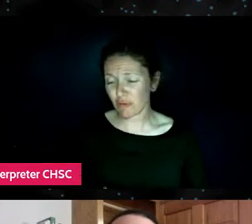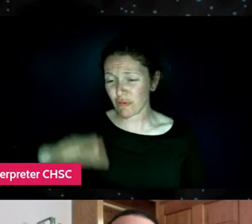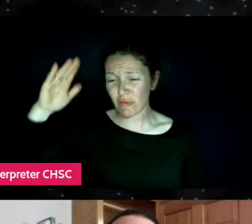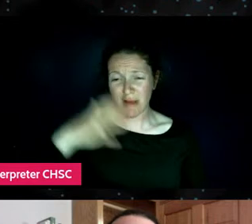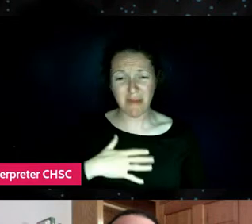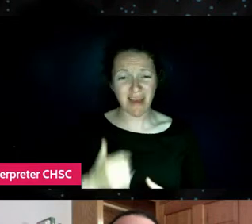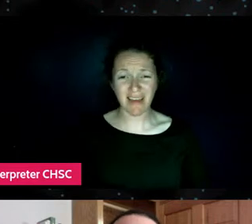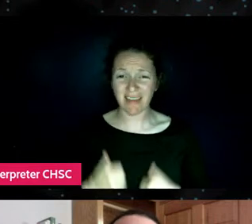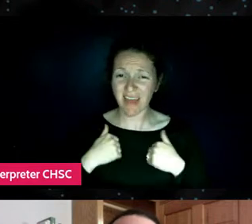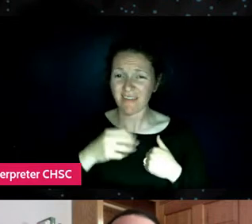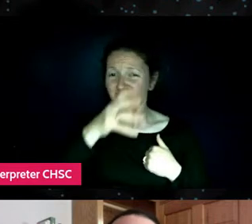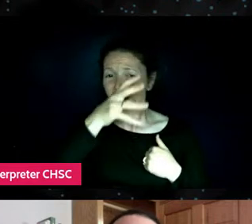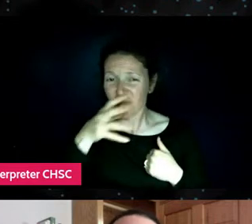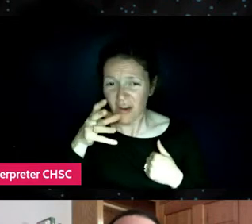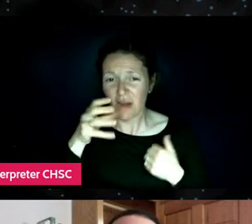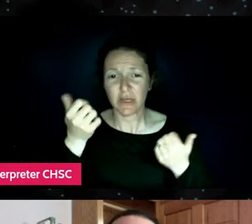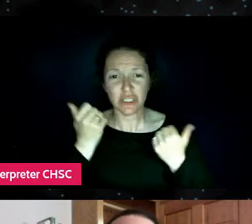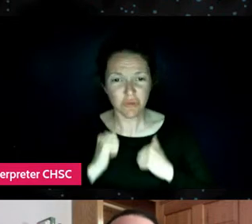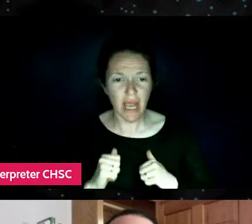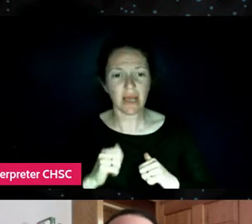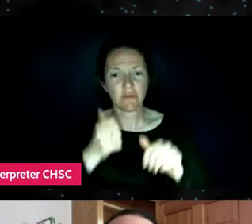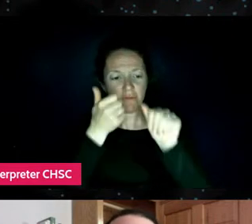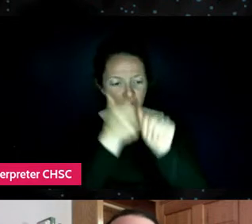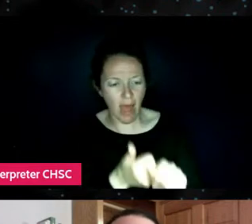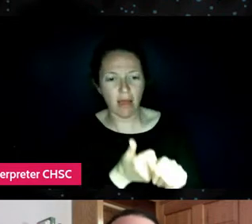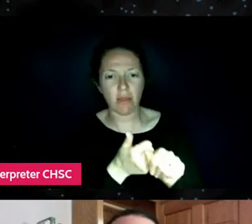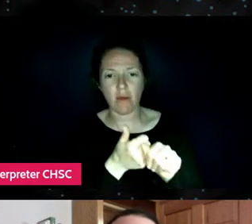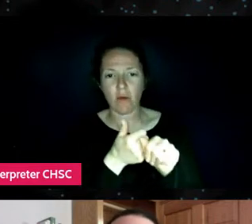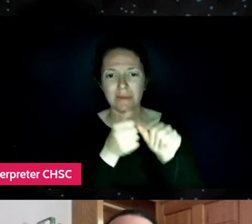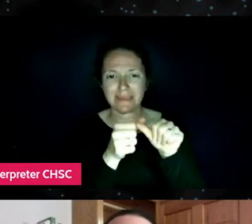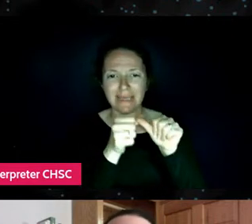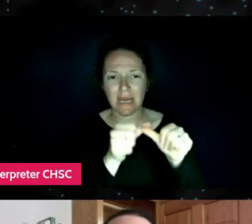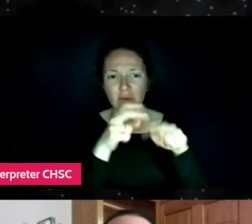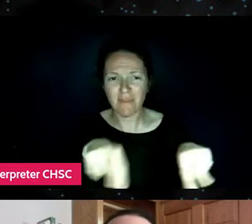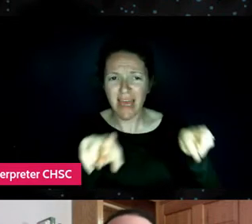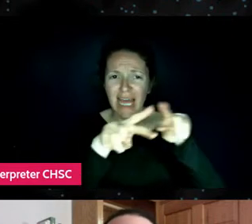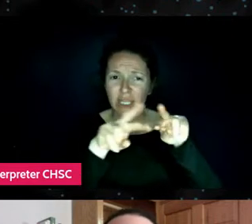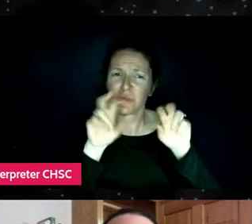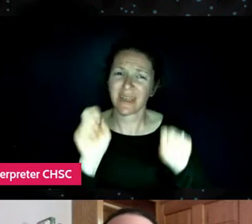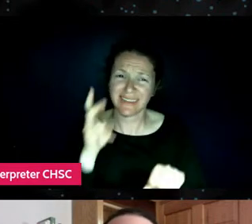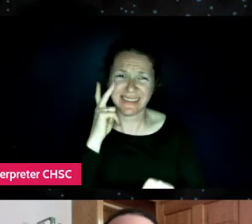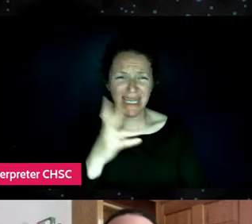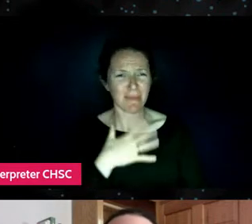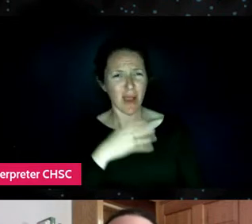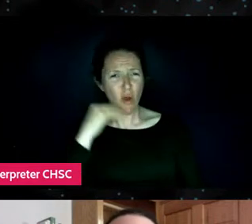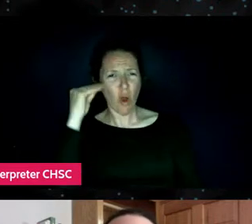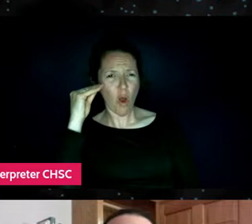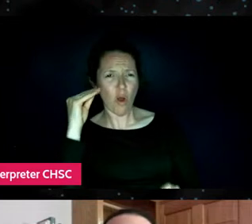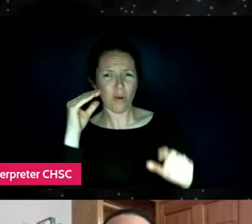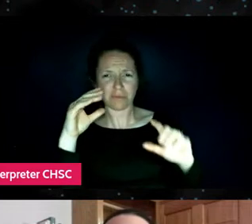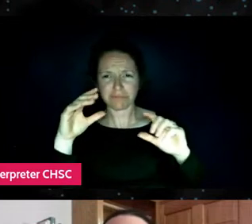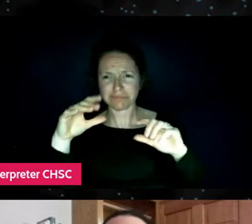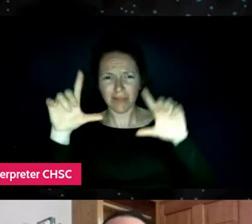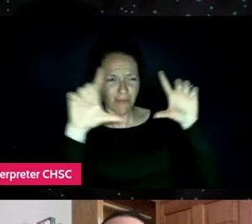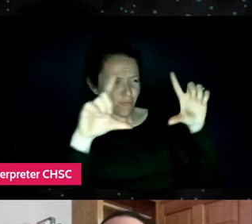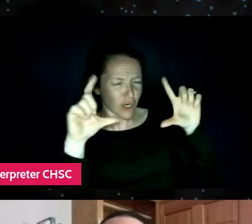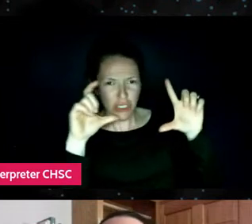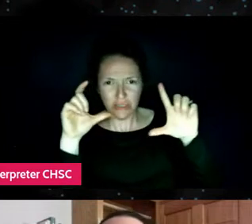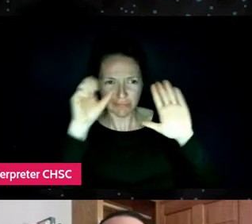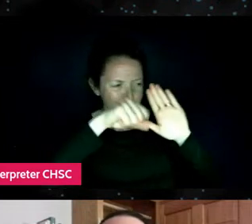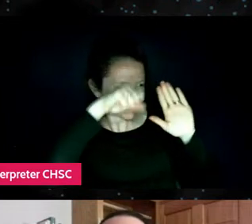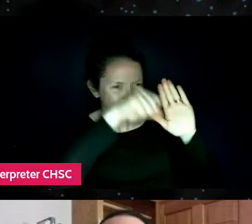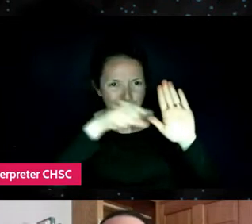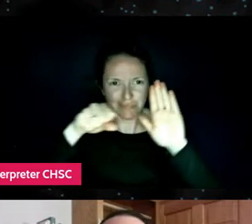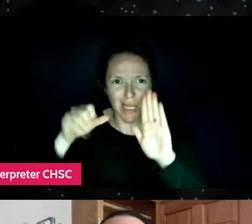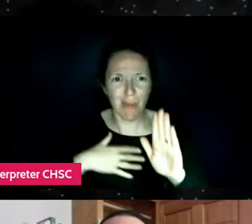trying to live, embody these sustainable values. I think you can see some of where I live and some footage of that in the movie.